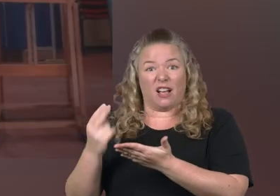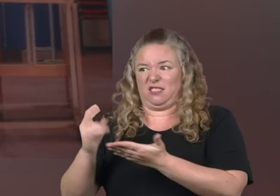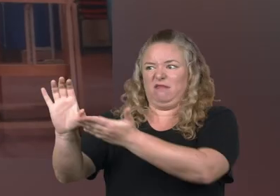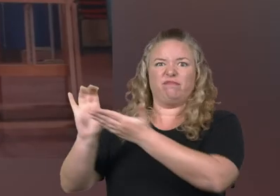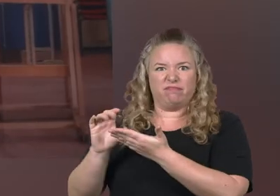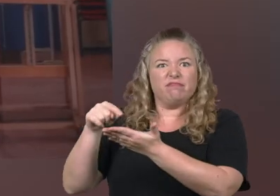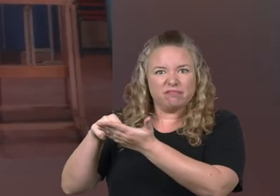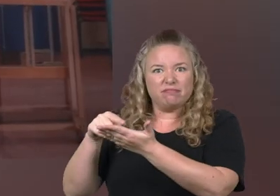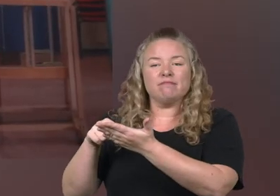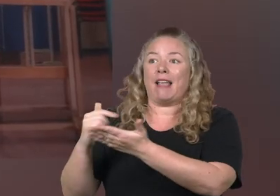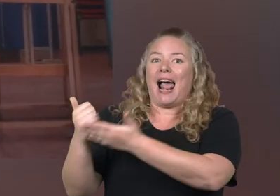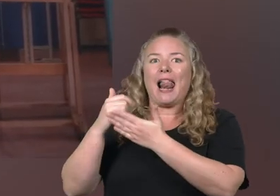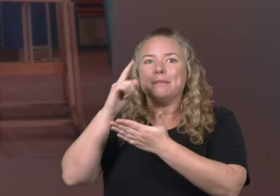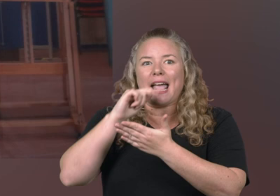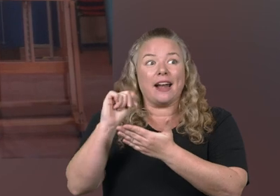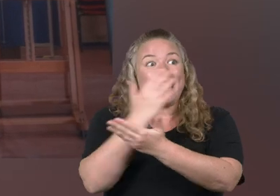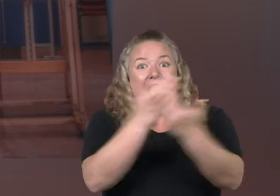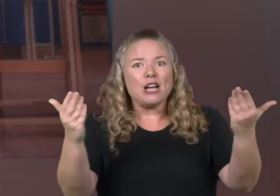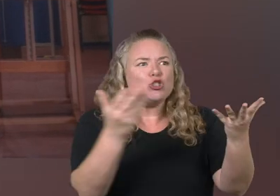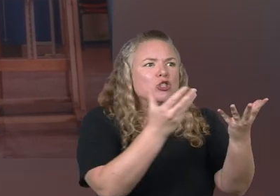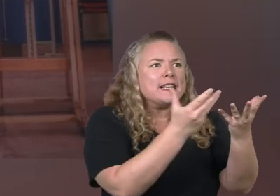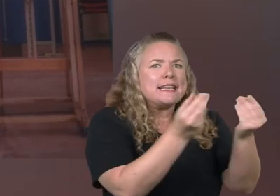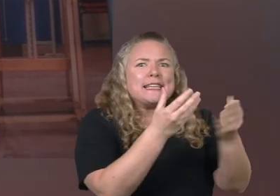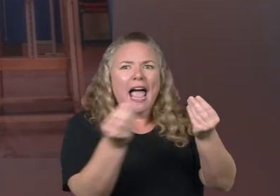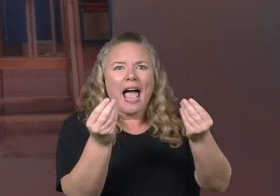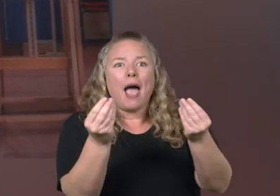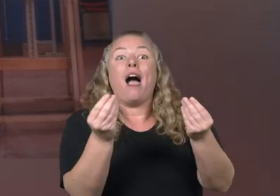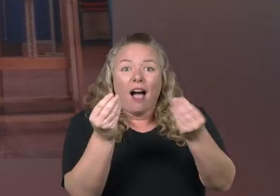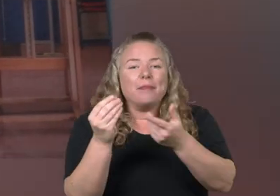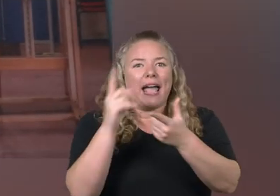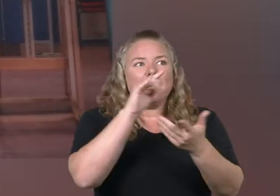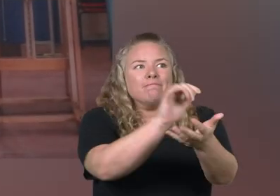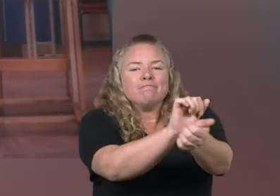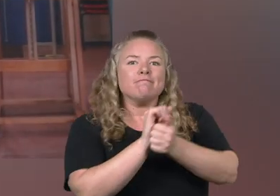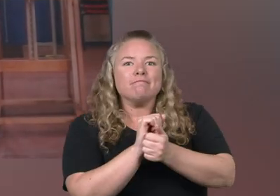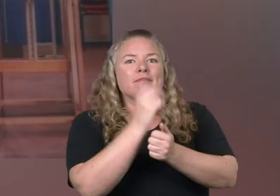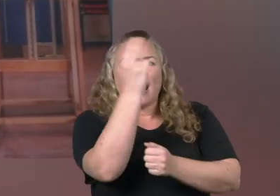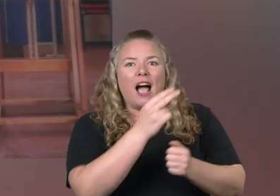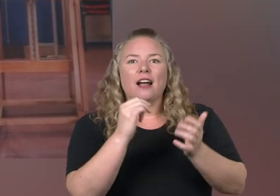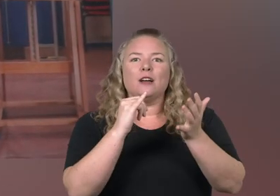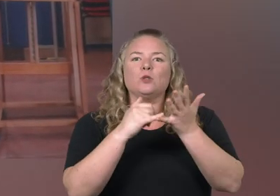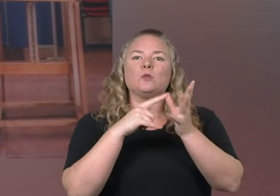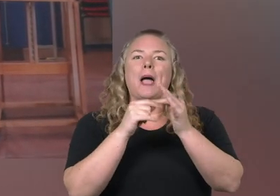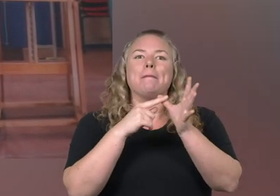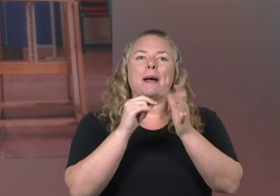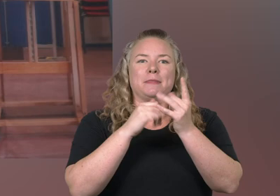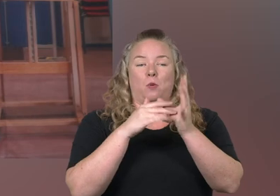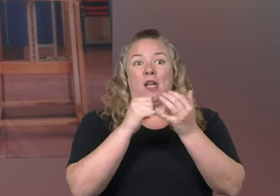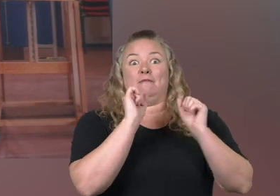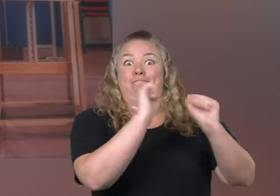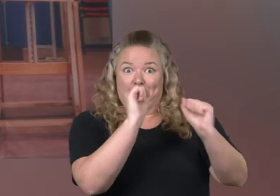Fund to help fill in some of the gaps of its collection, and they acquired work